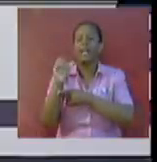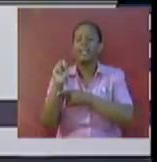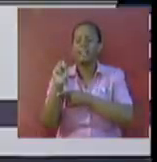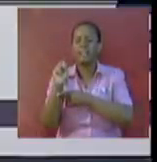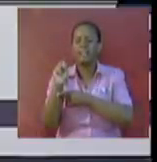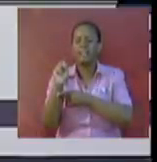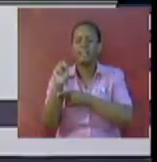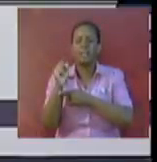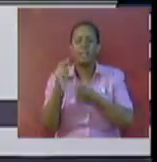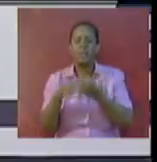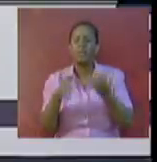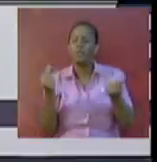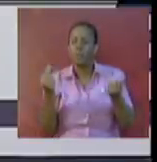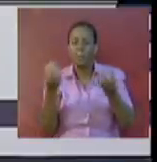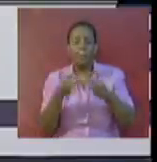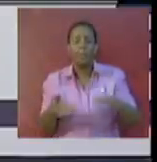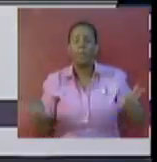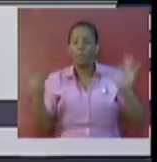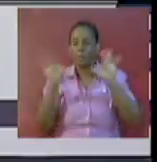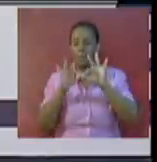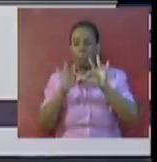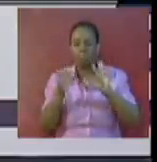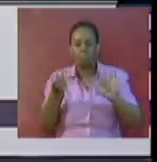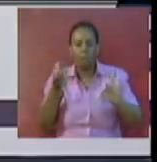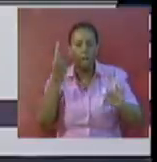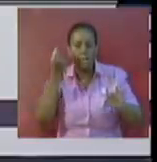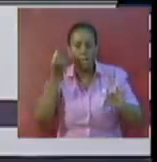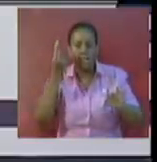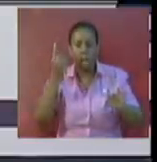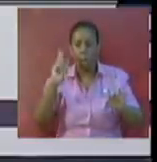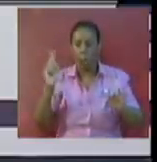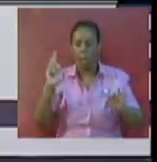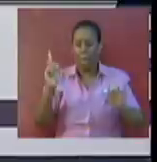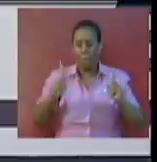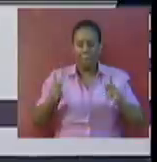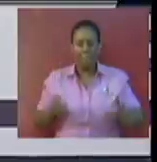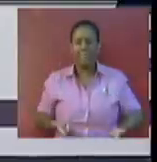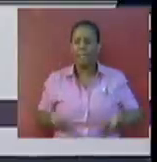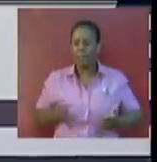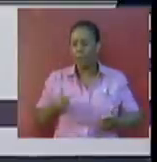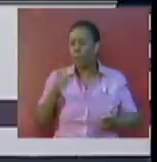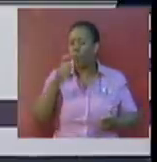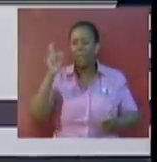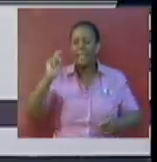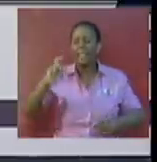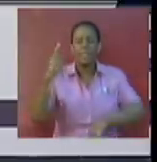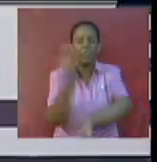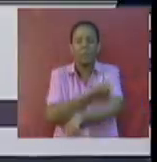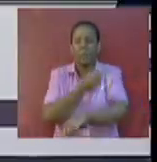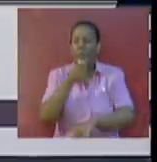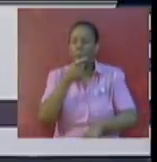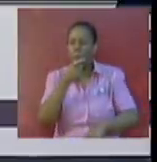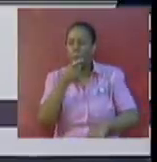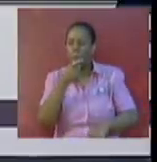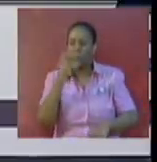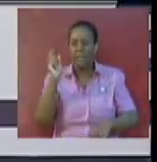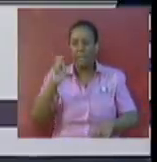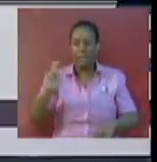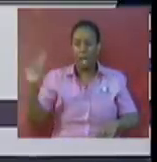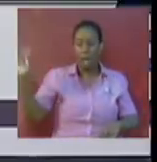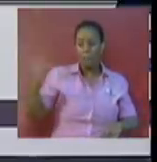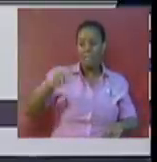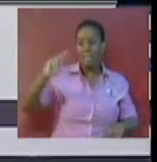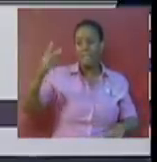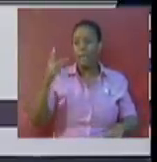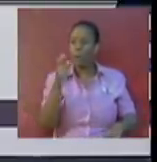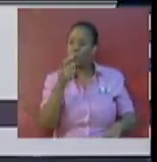tool here, and understanding where are these people who need to be vaccinated, who need to come back in for vaccination, where do we